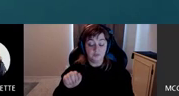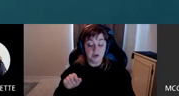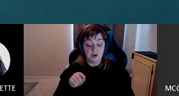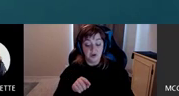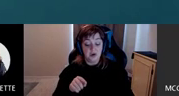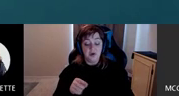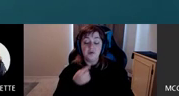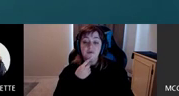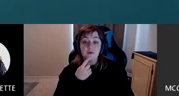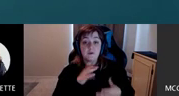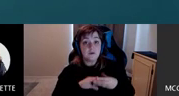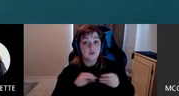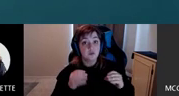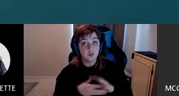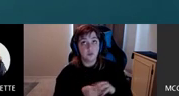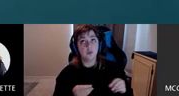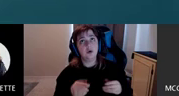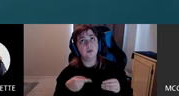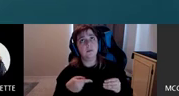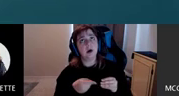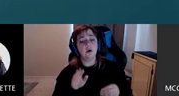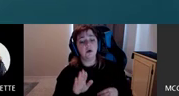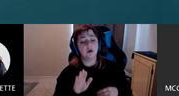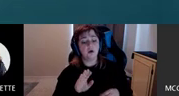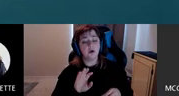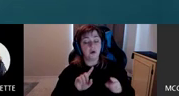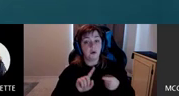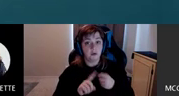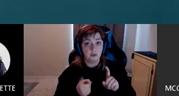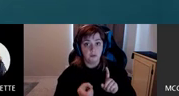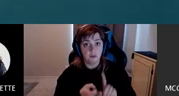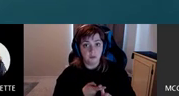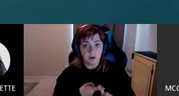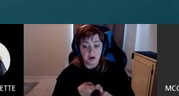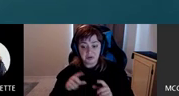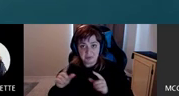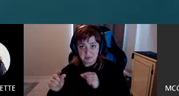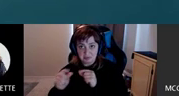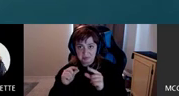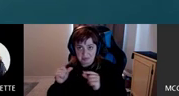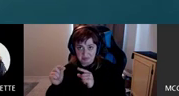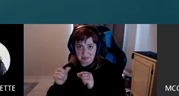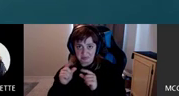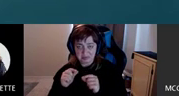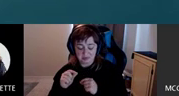younger, how, you know, her friends, she overheard her friends talking about her dark skin